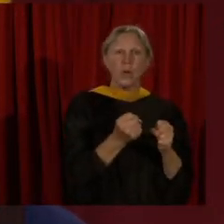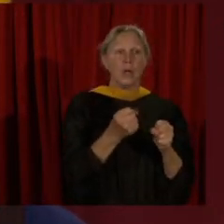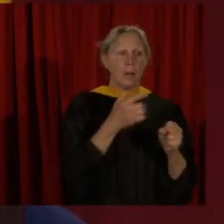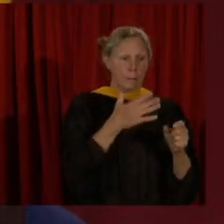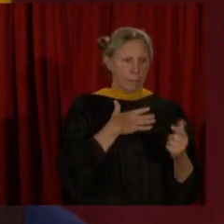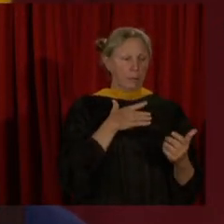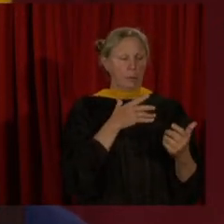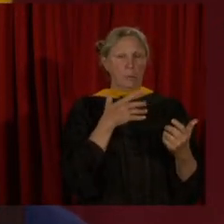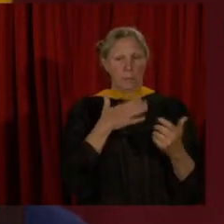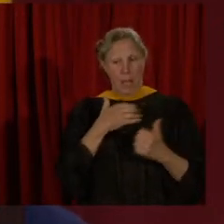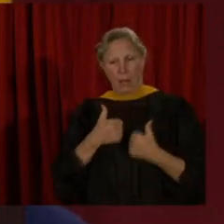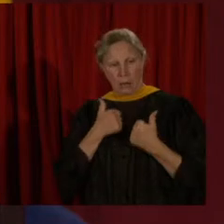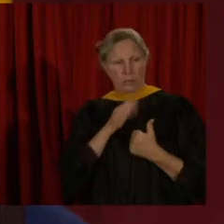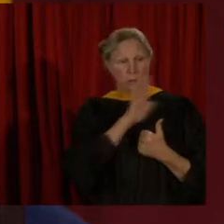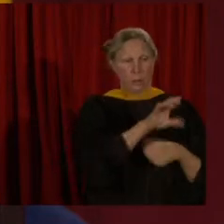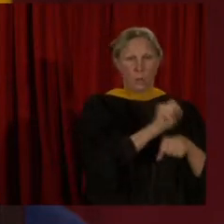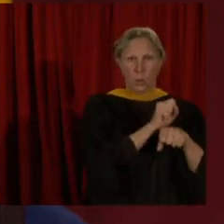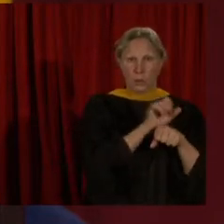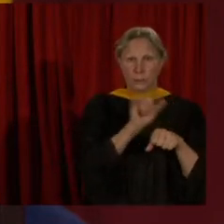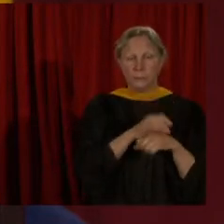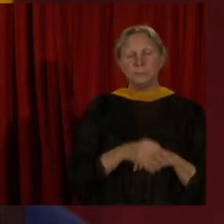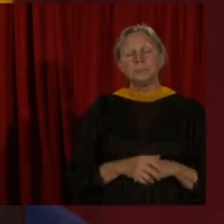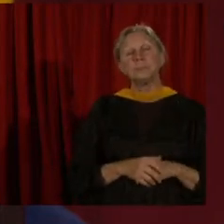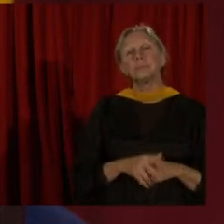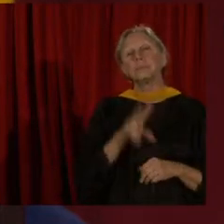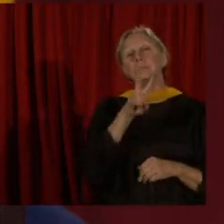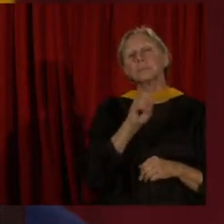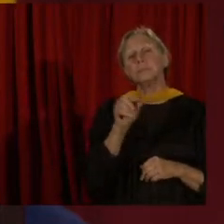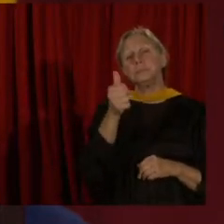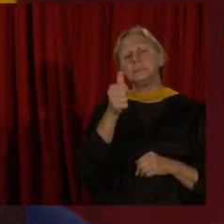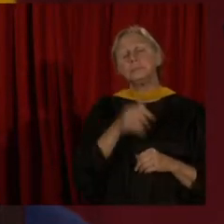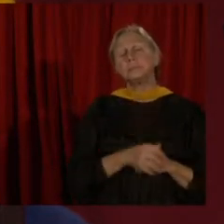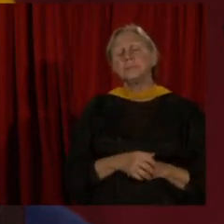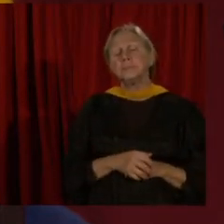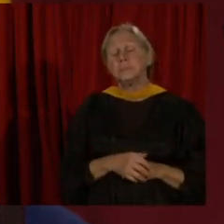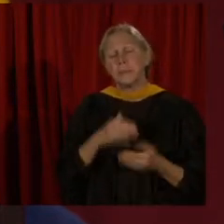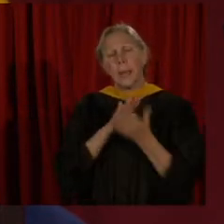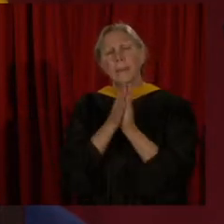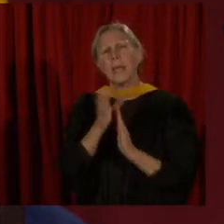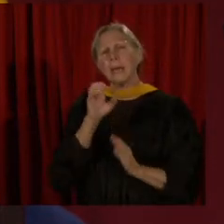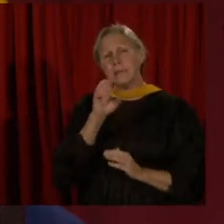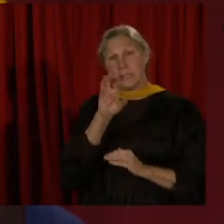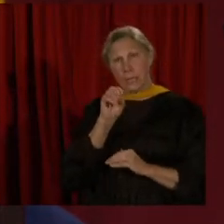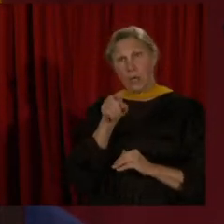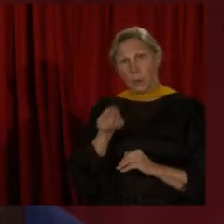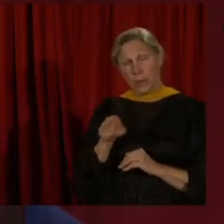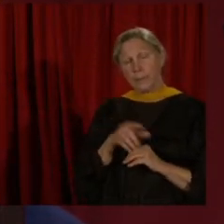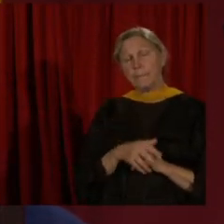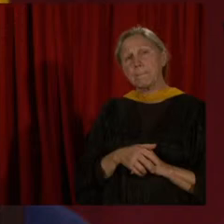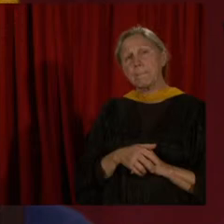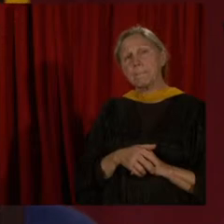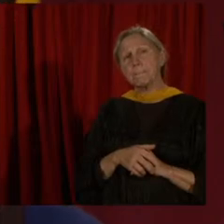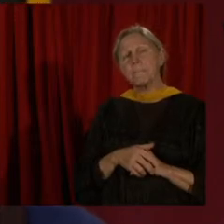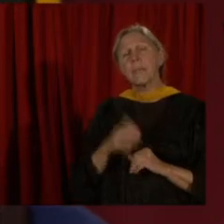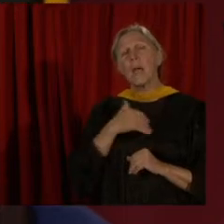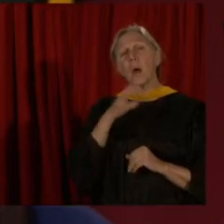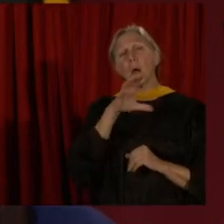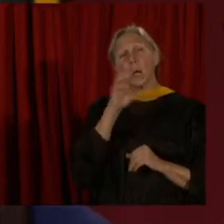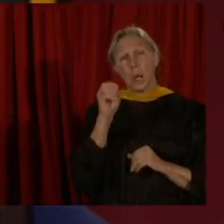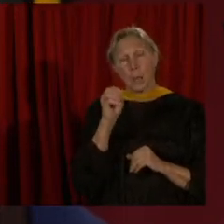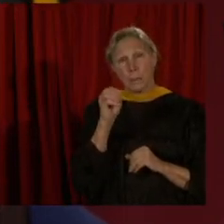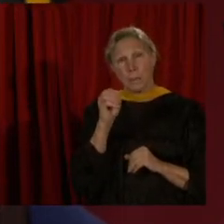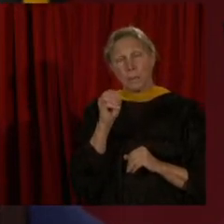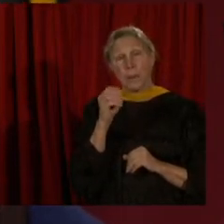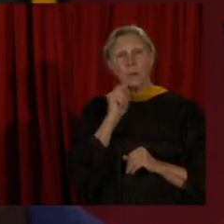actions. In 2010, when I became the CEO at ArcBest, our company was enduring